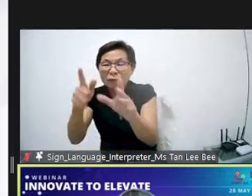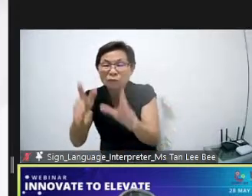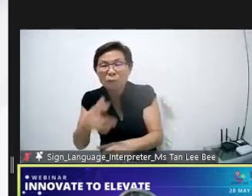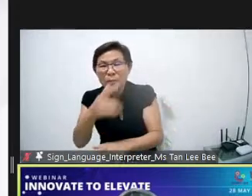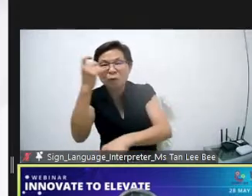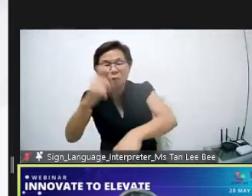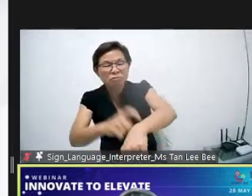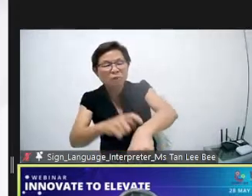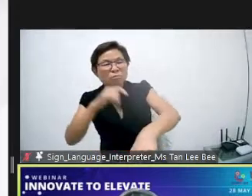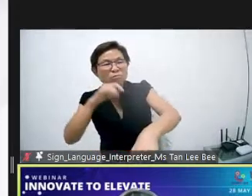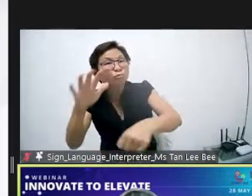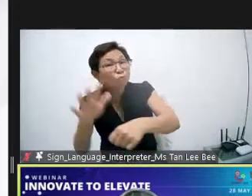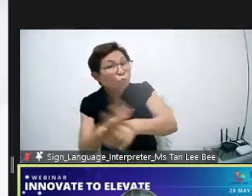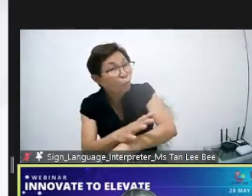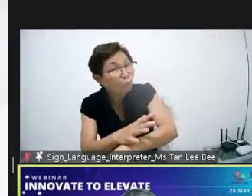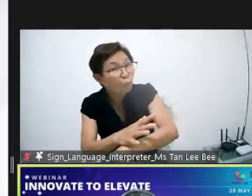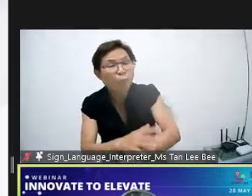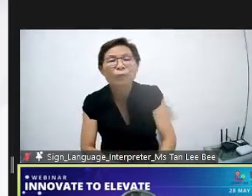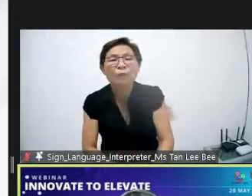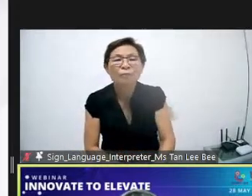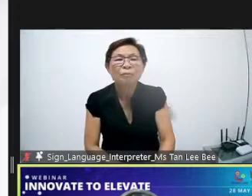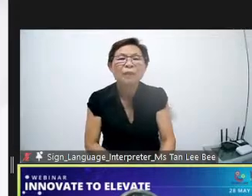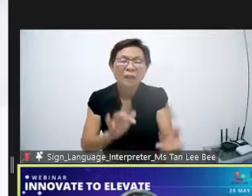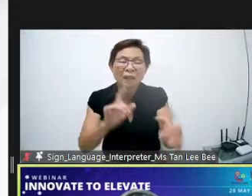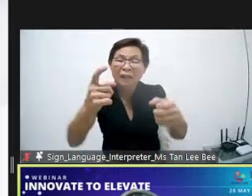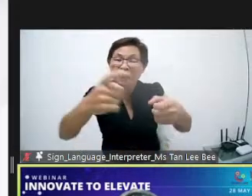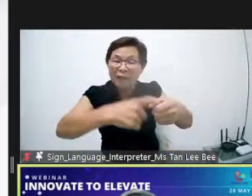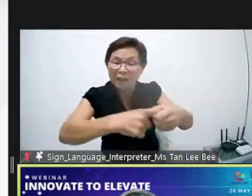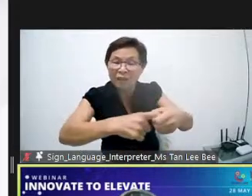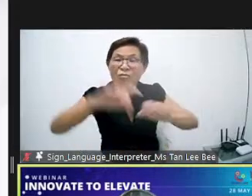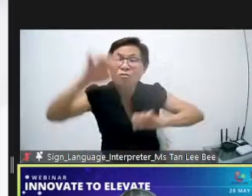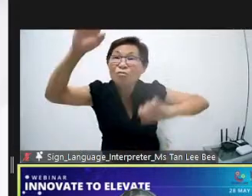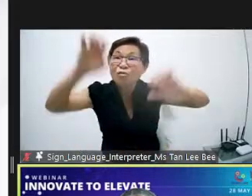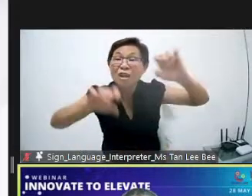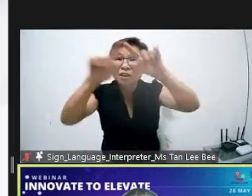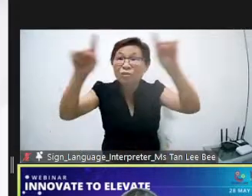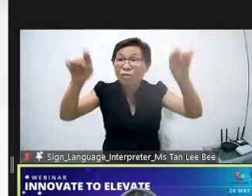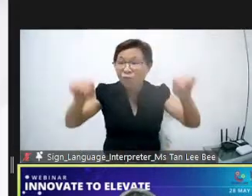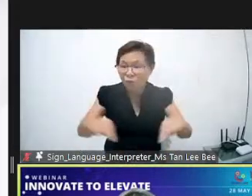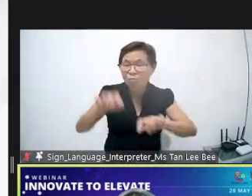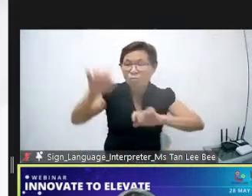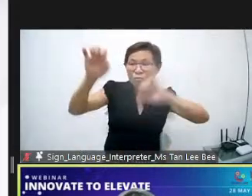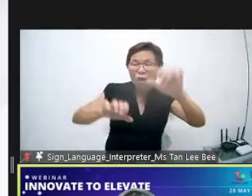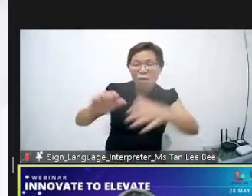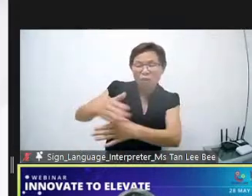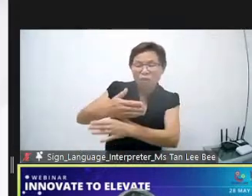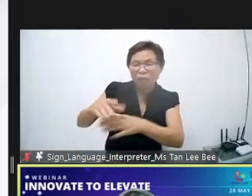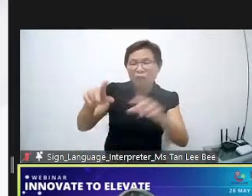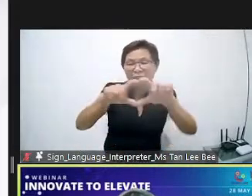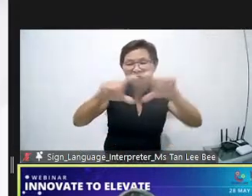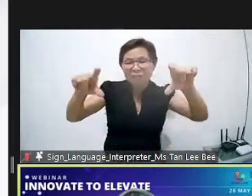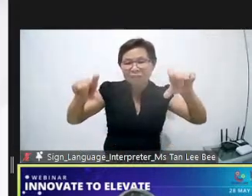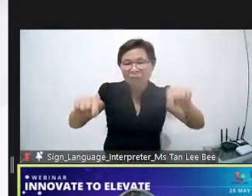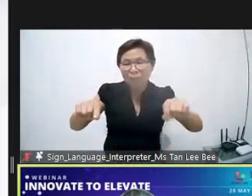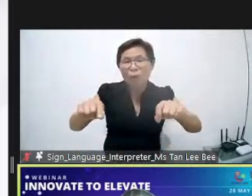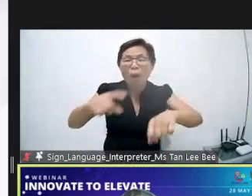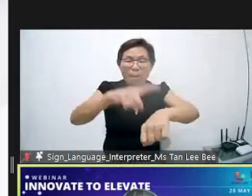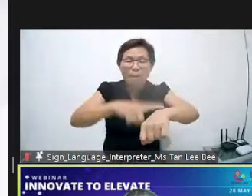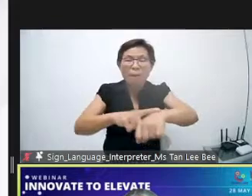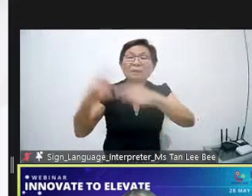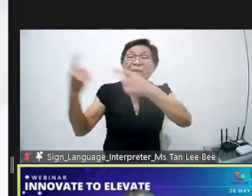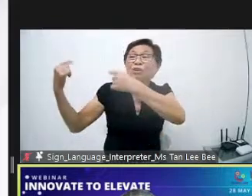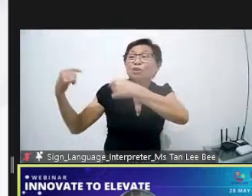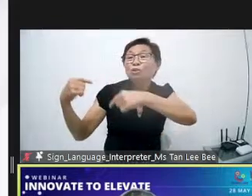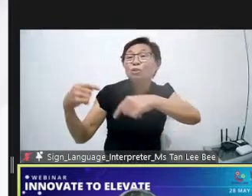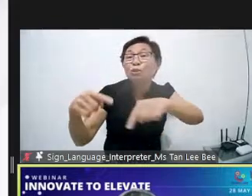time limitations. The link to the evaluation form will be shared via chat box during the workshop,